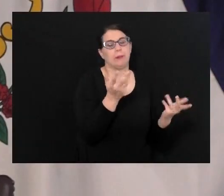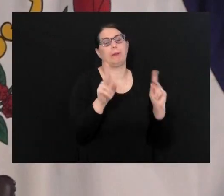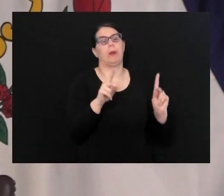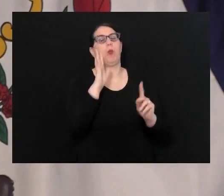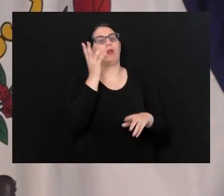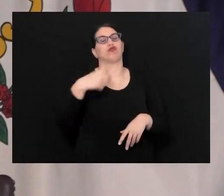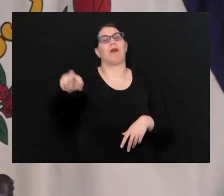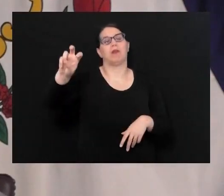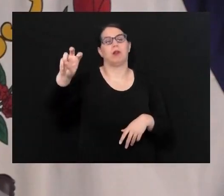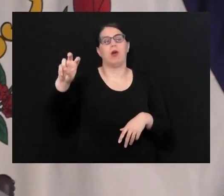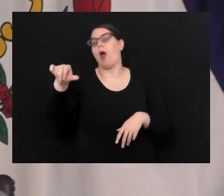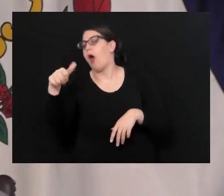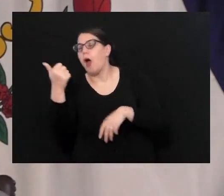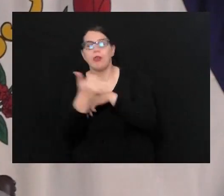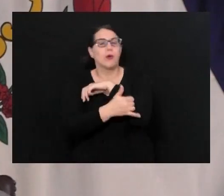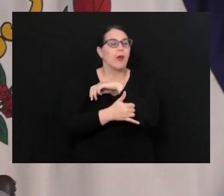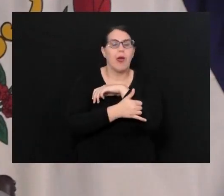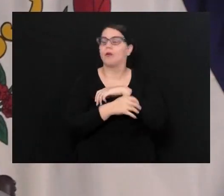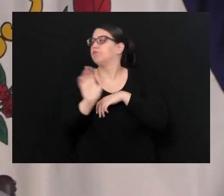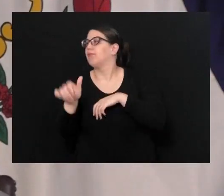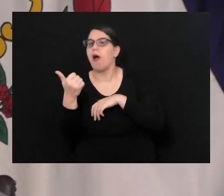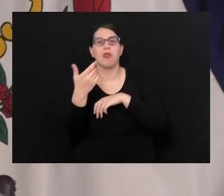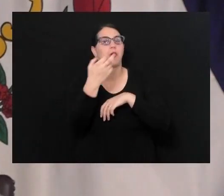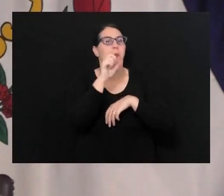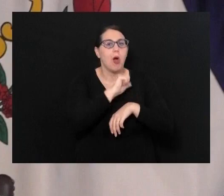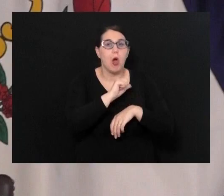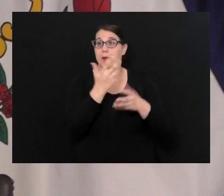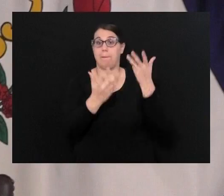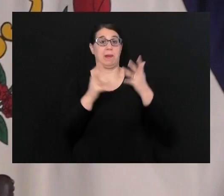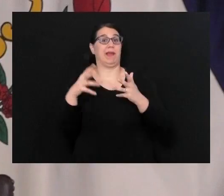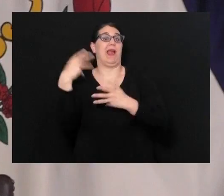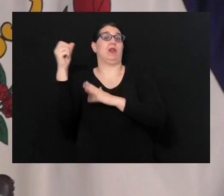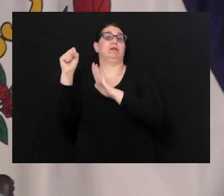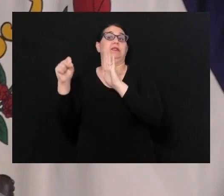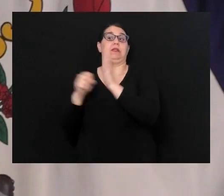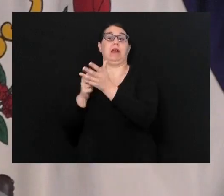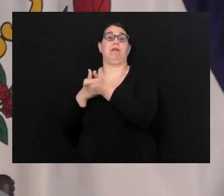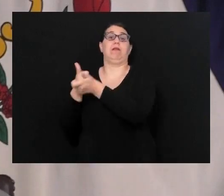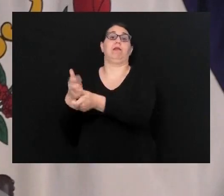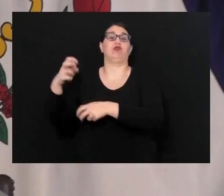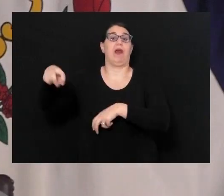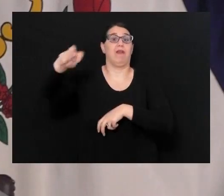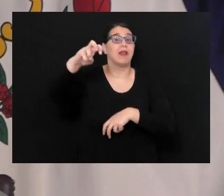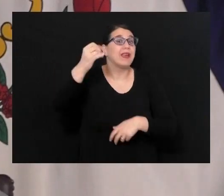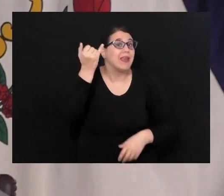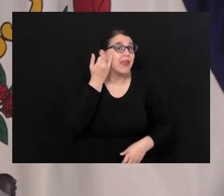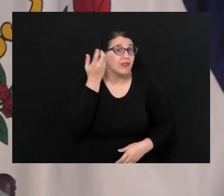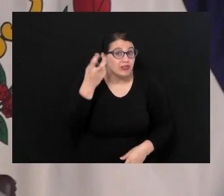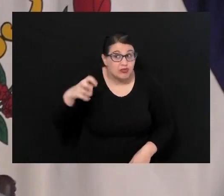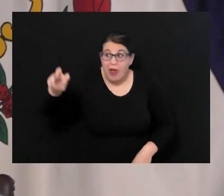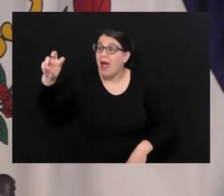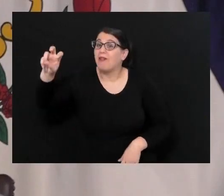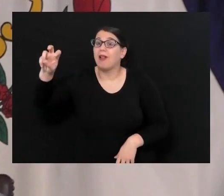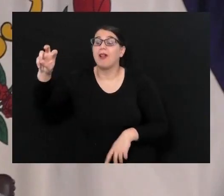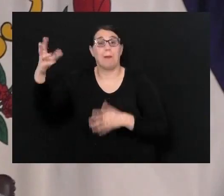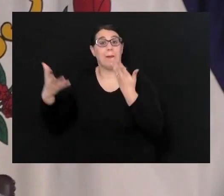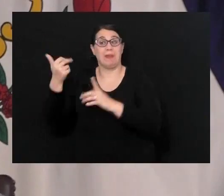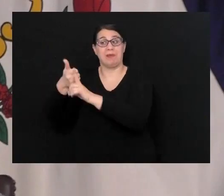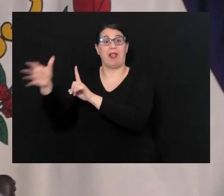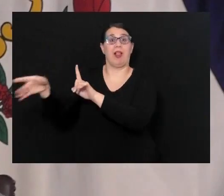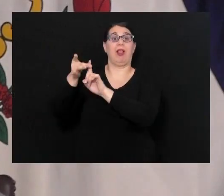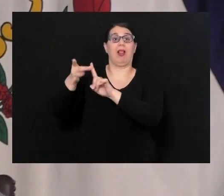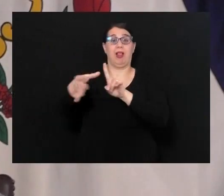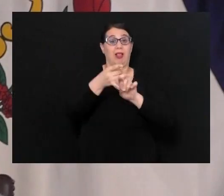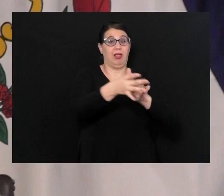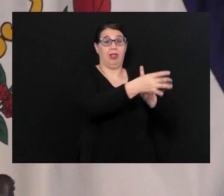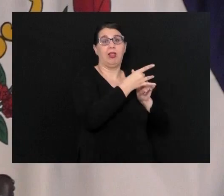and everything in other counties, or maybe even across state lines. And as they do that, they're exposed. They're exposed